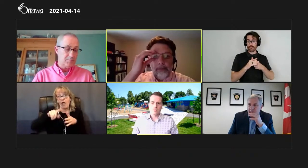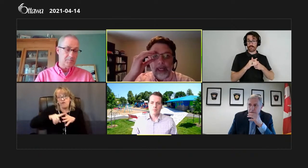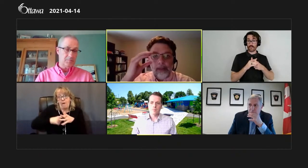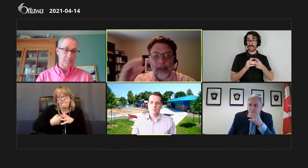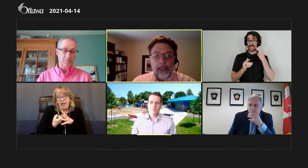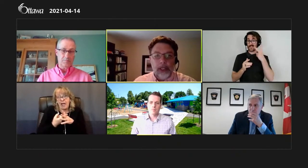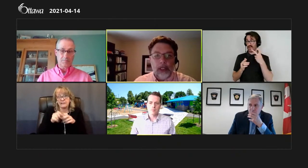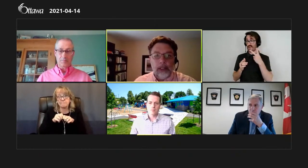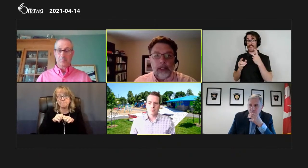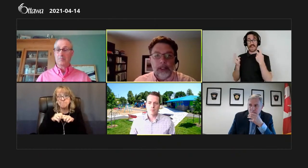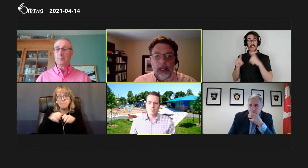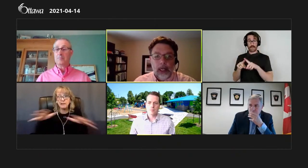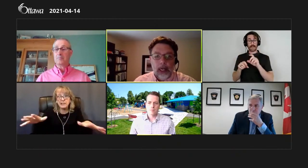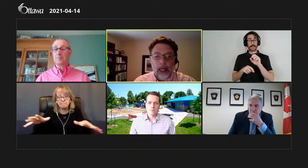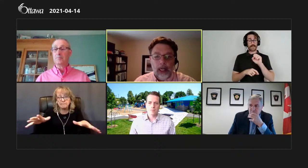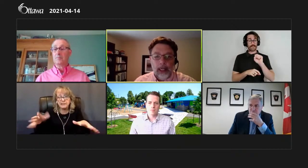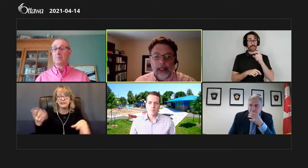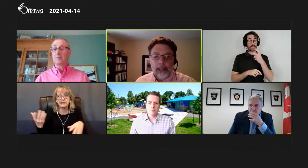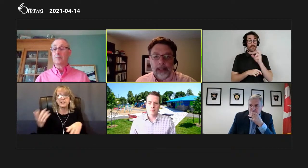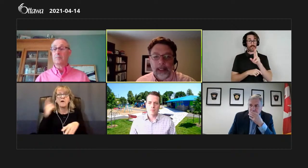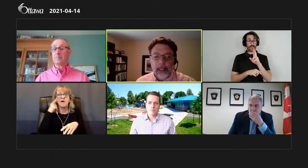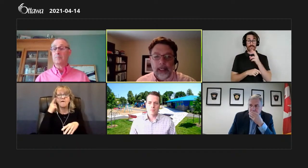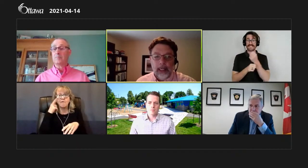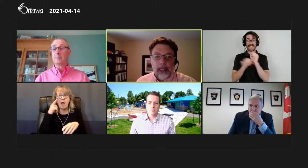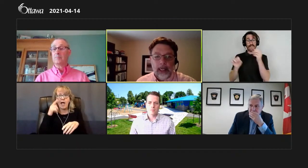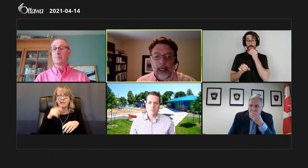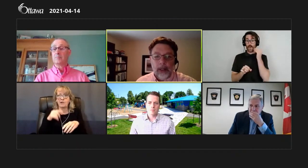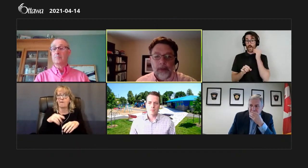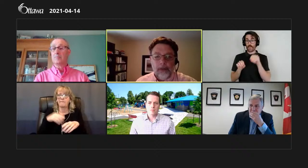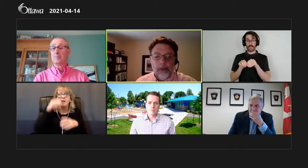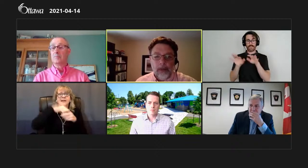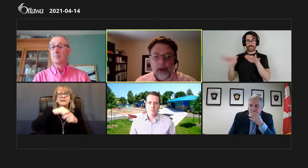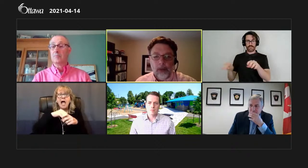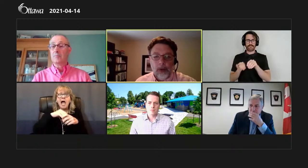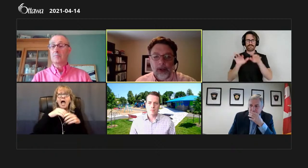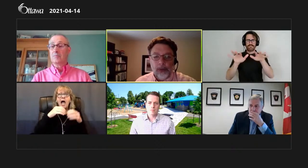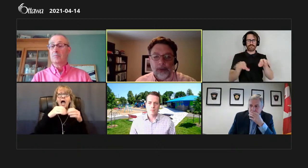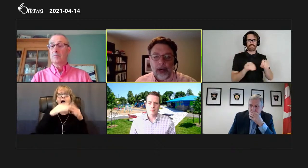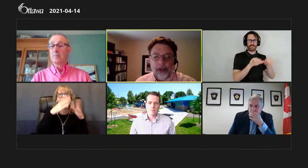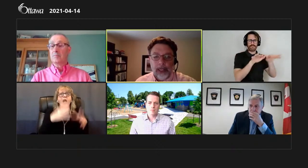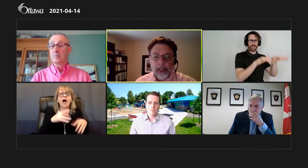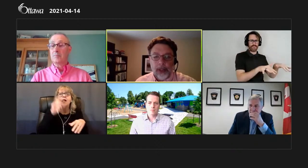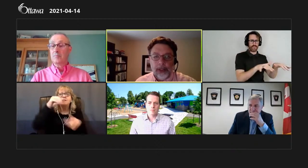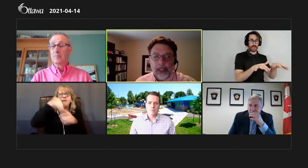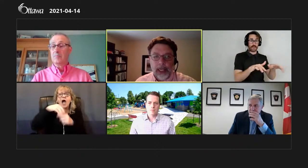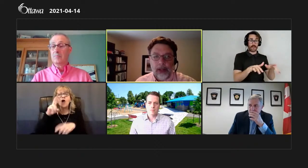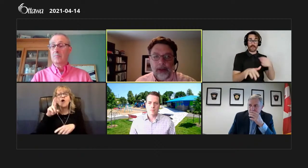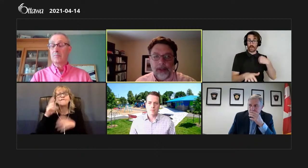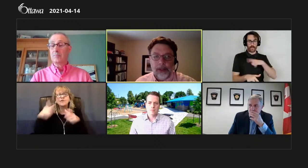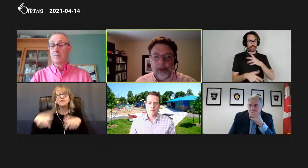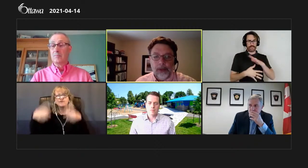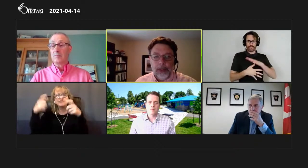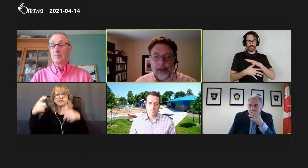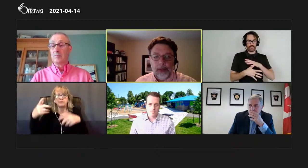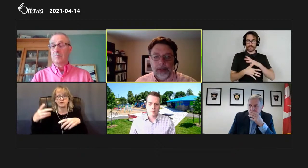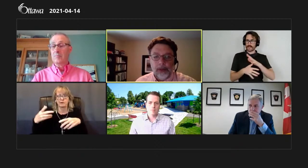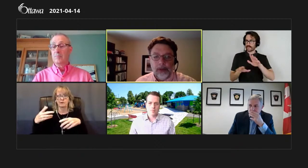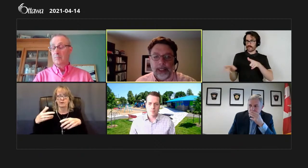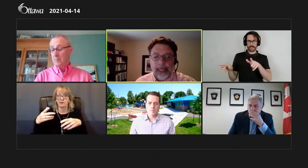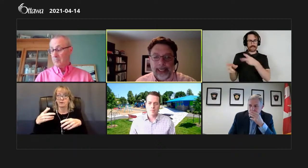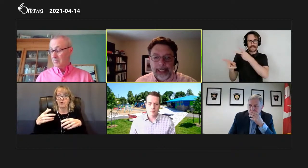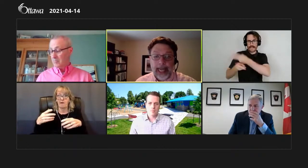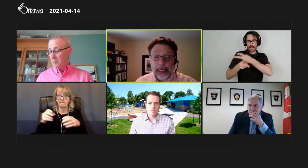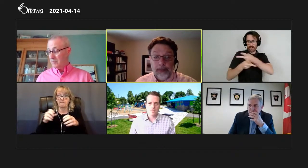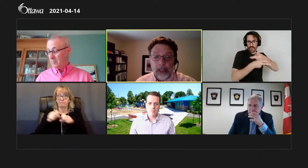in many, many shelters in the city, you know, it was prioritized with inner city health to be able to